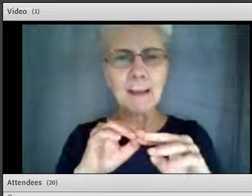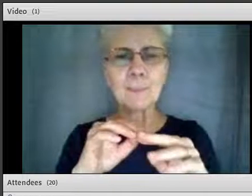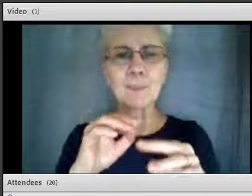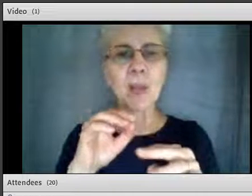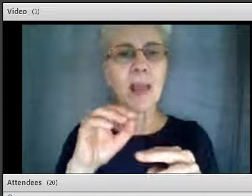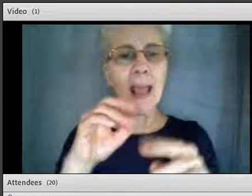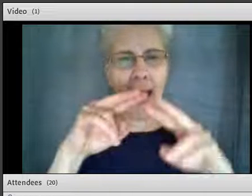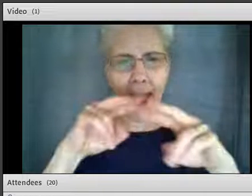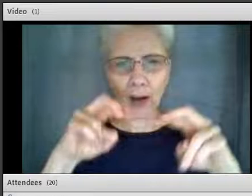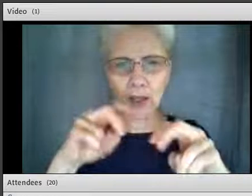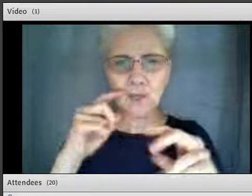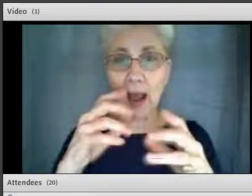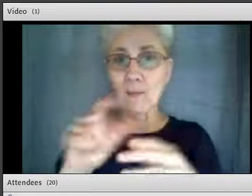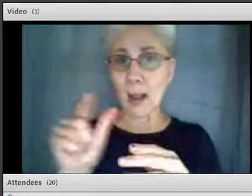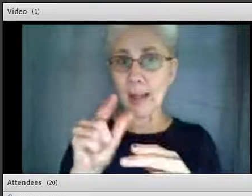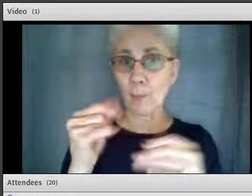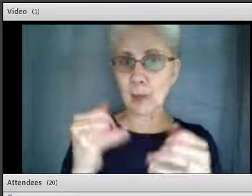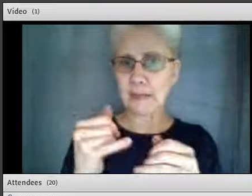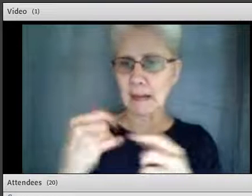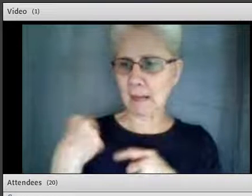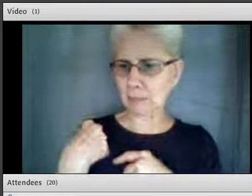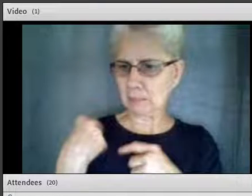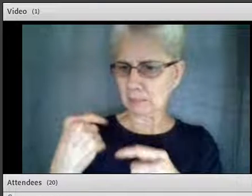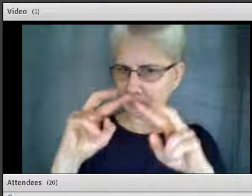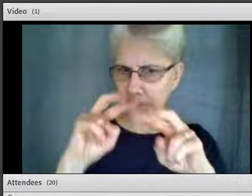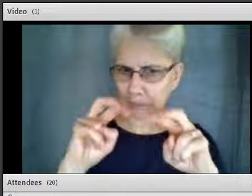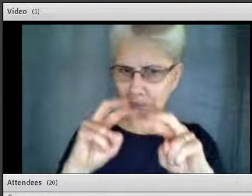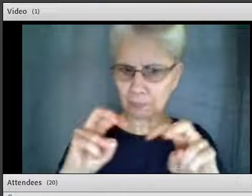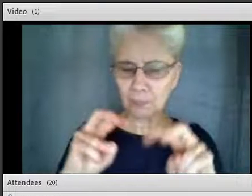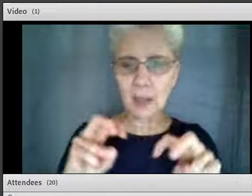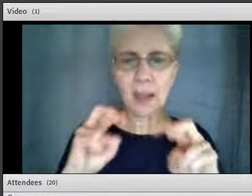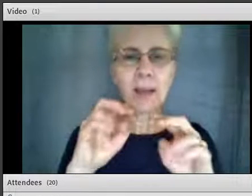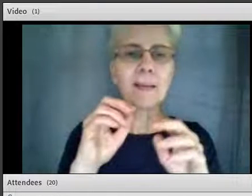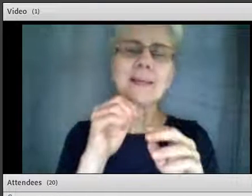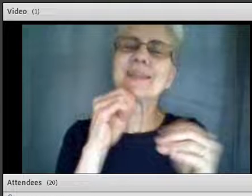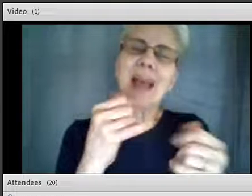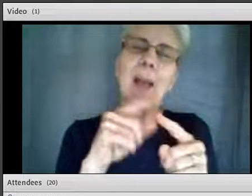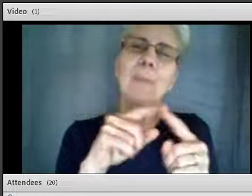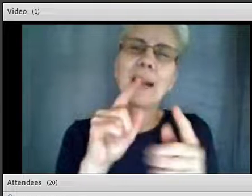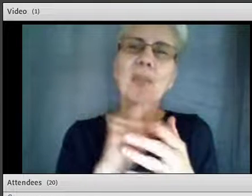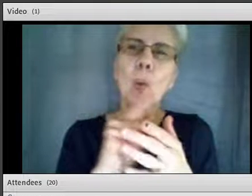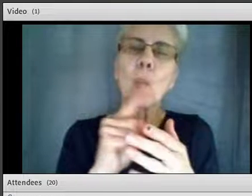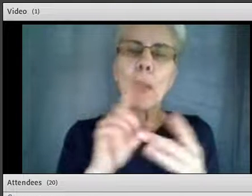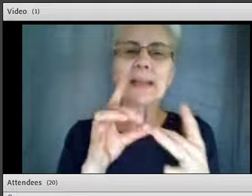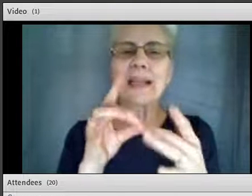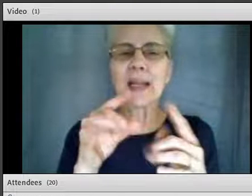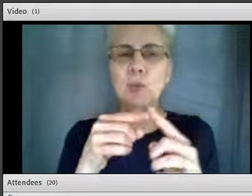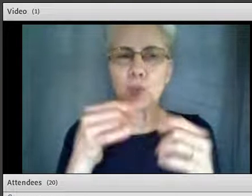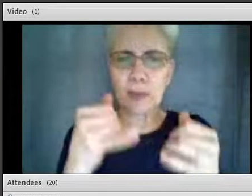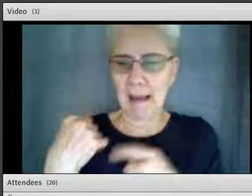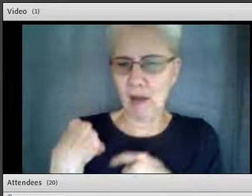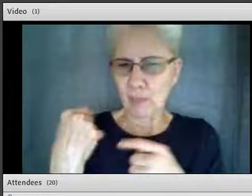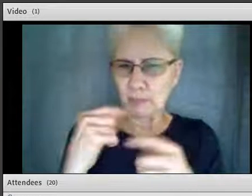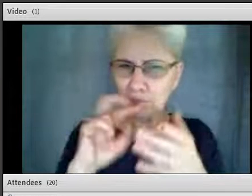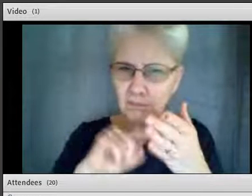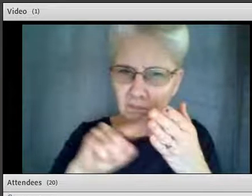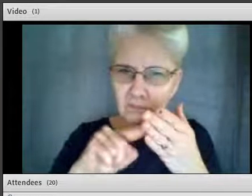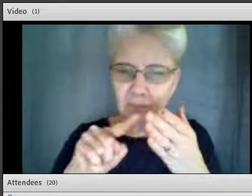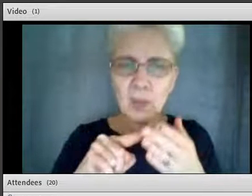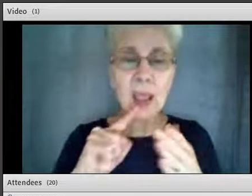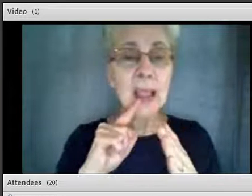lot of my libraries today, and in the weeks leading up to today, and really looking